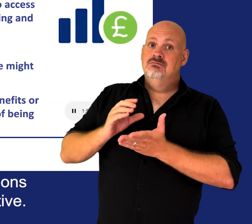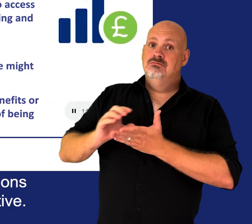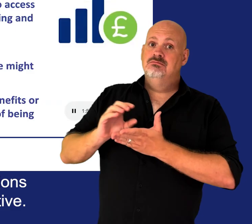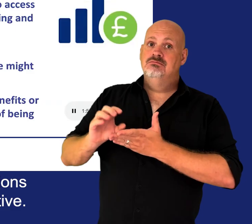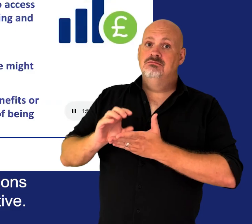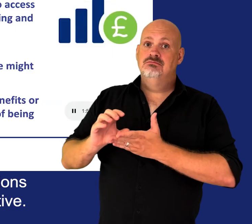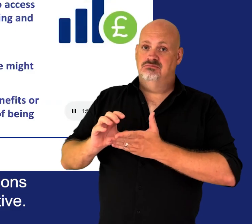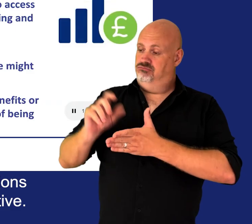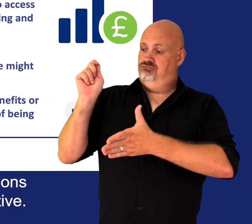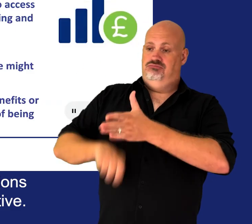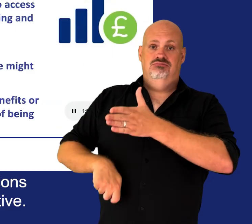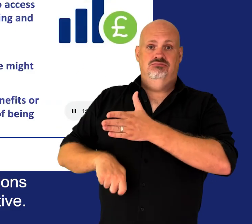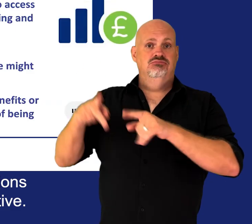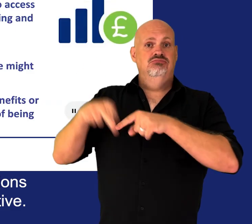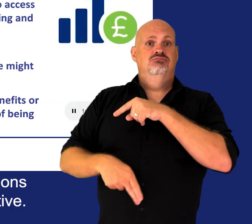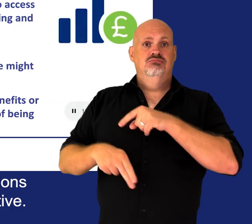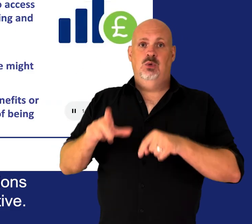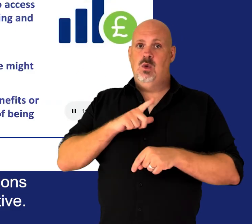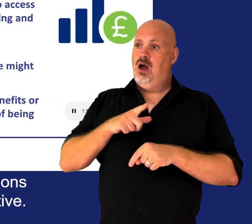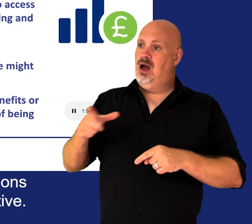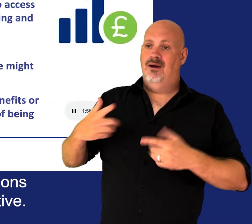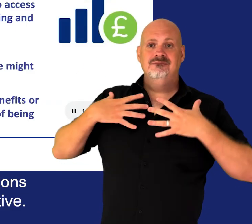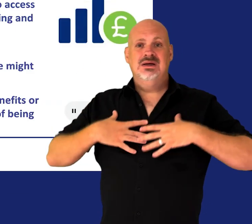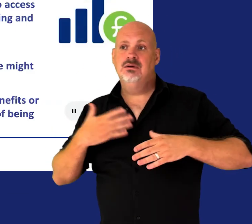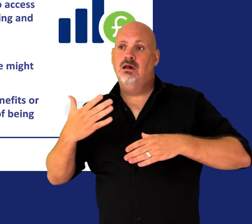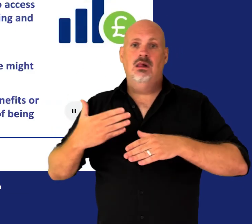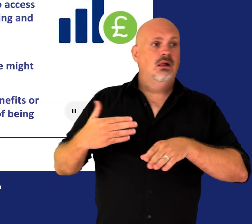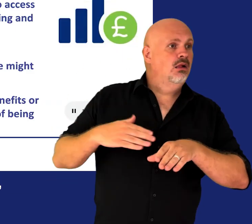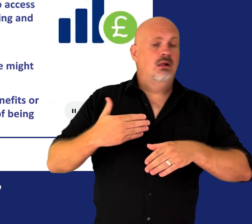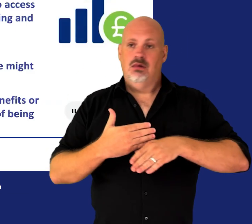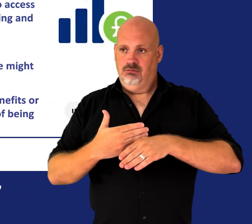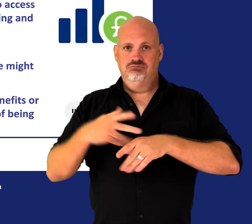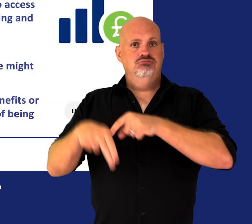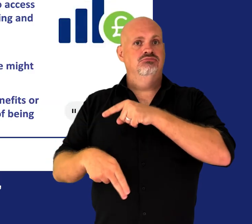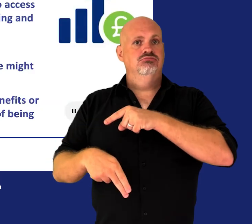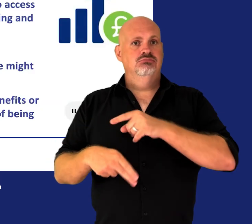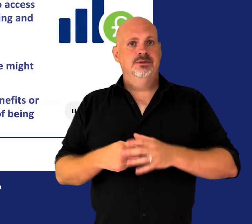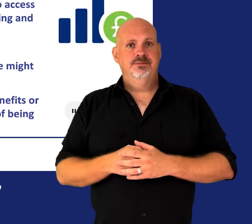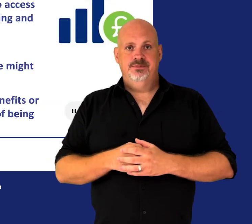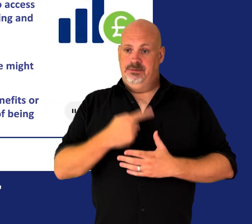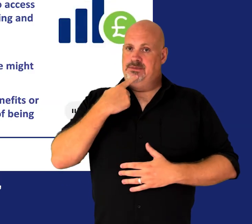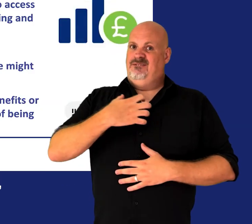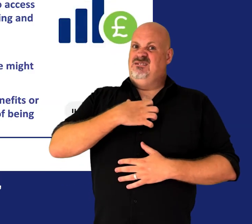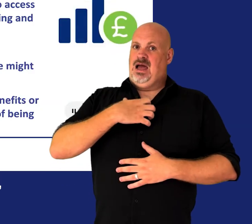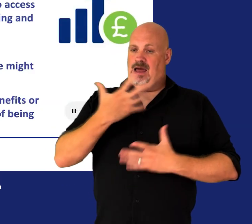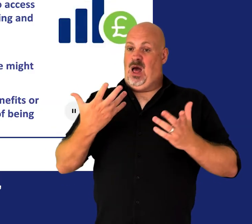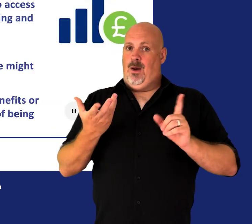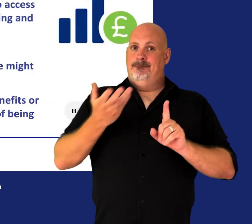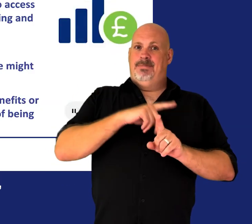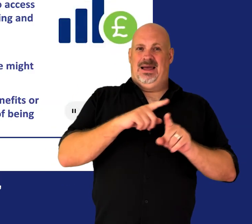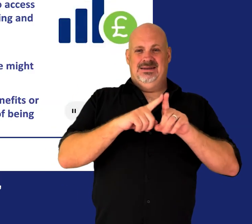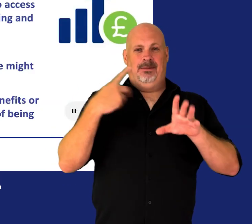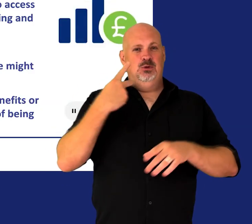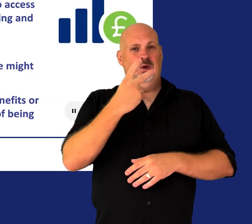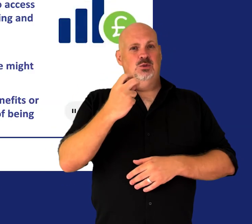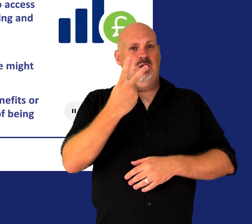reduced, sanctioned or stopped due to being physically active. This fear is returning to 2021 level, as in the